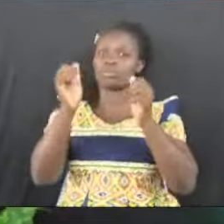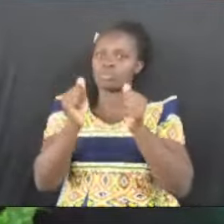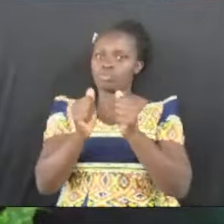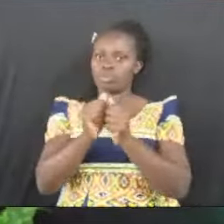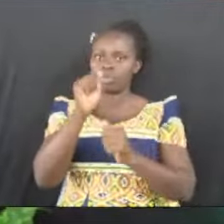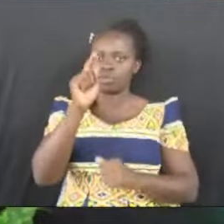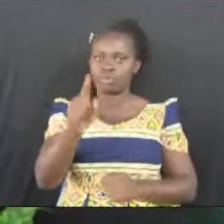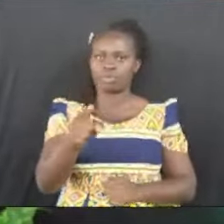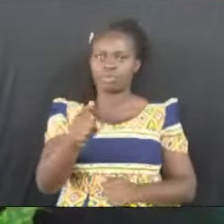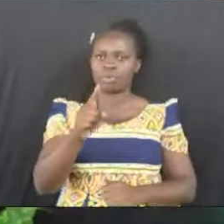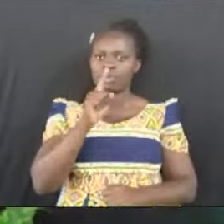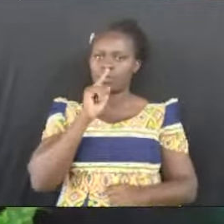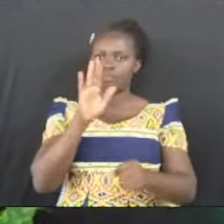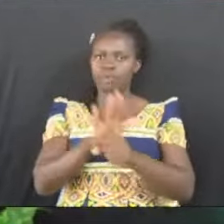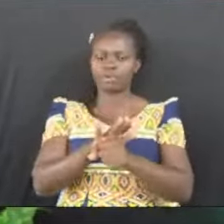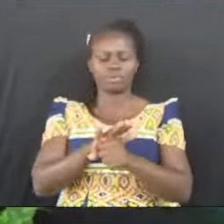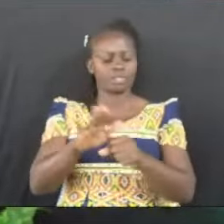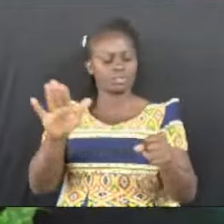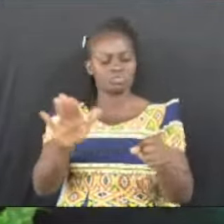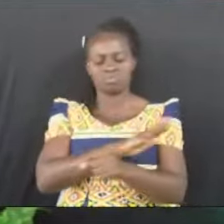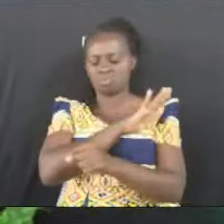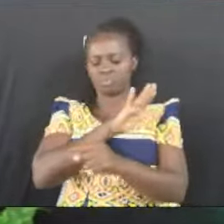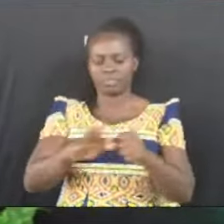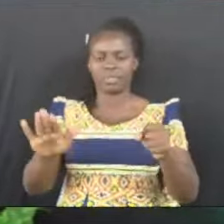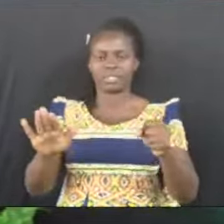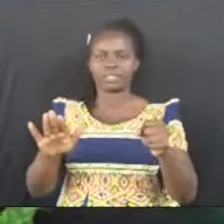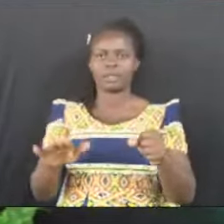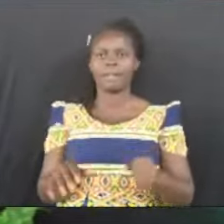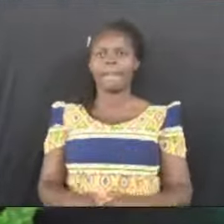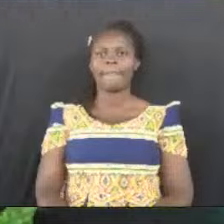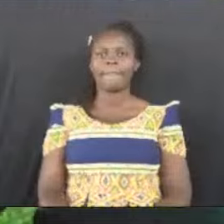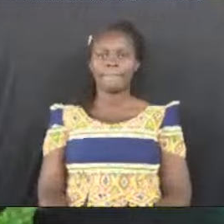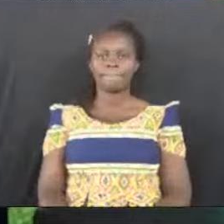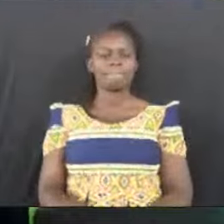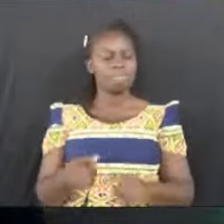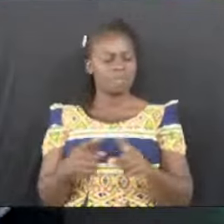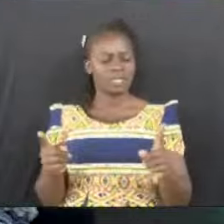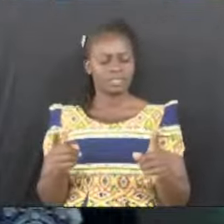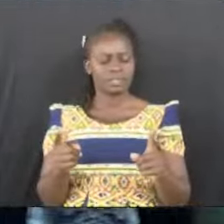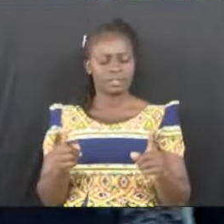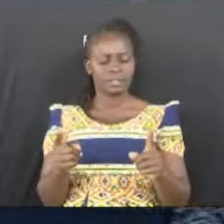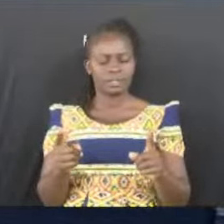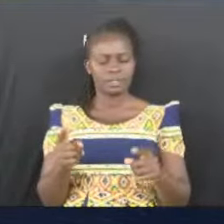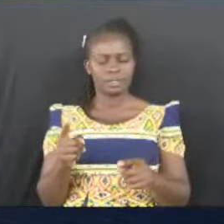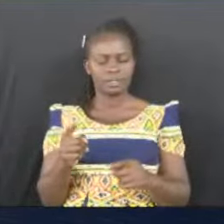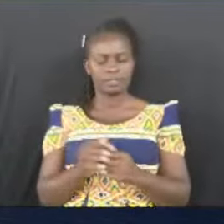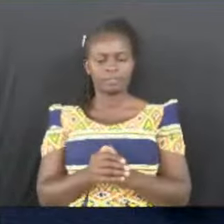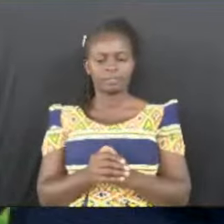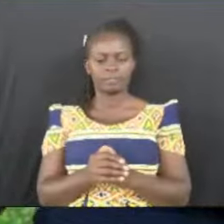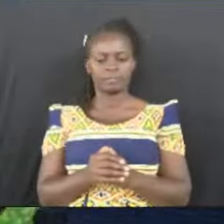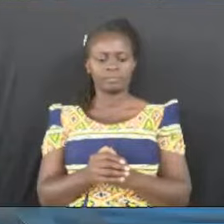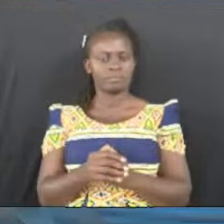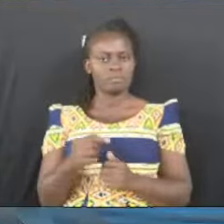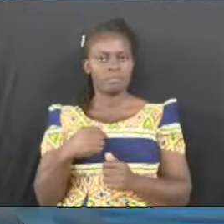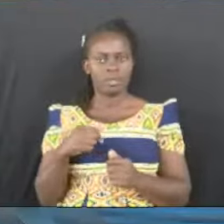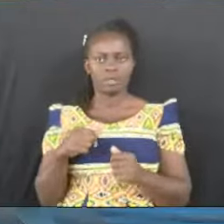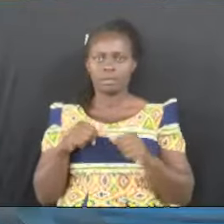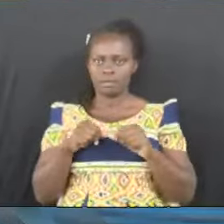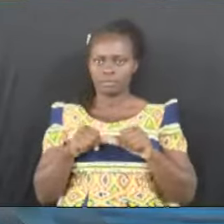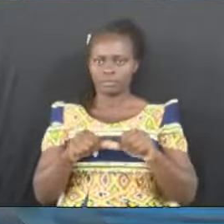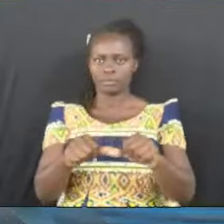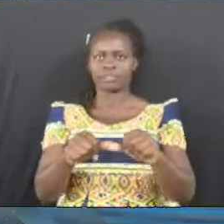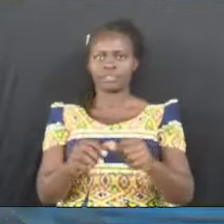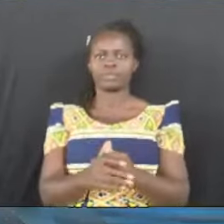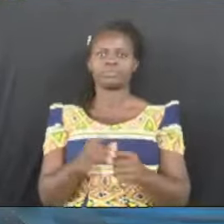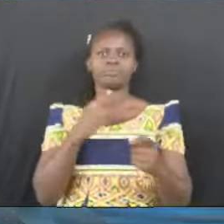it. But I need to go any further, a little further, talking